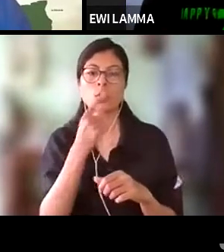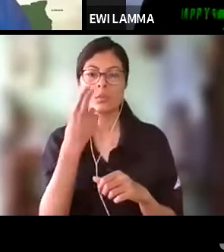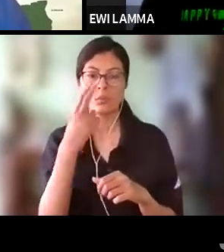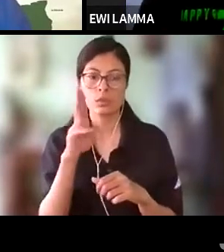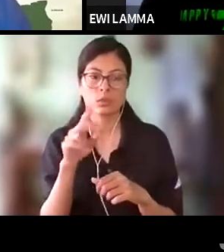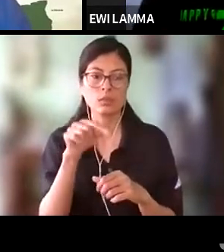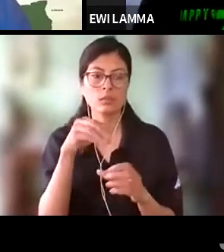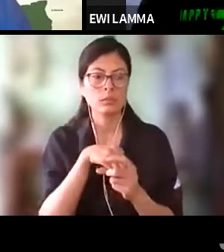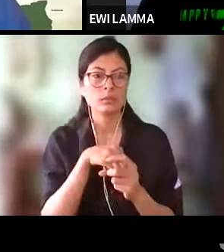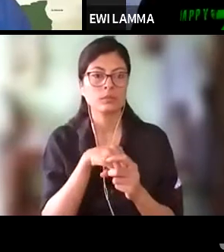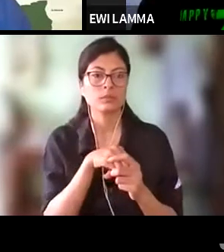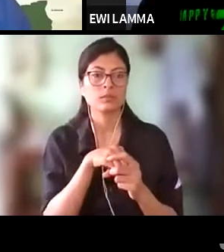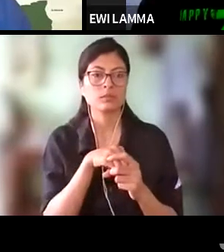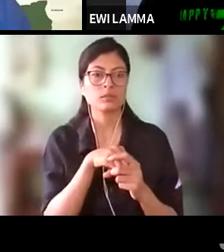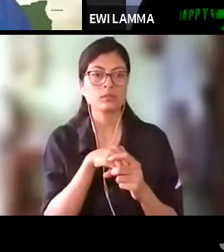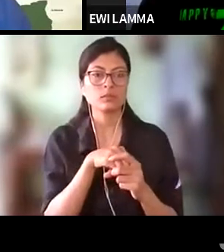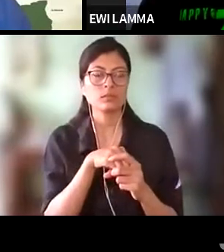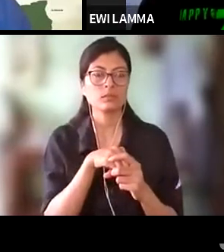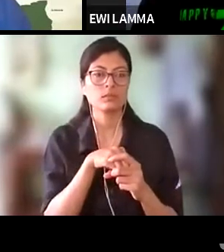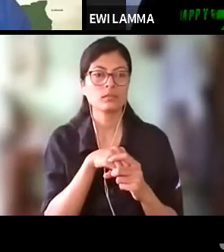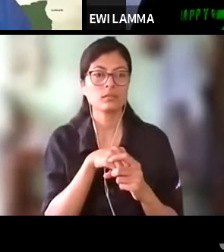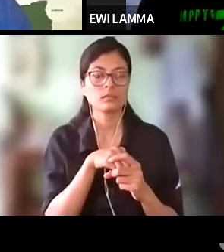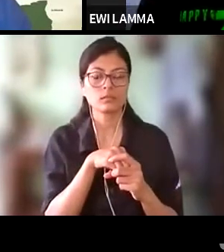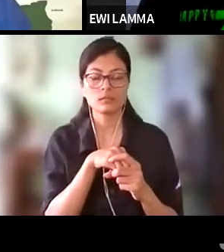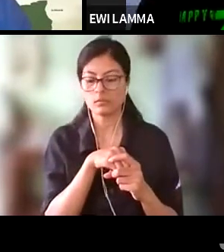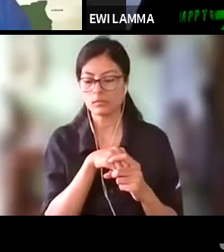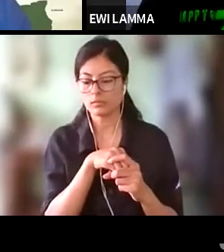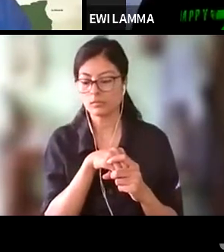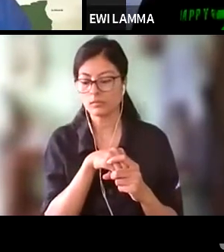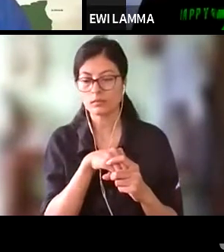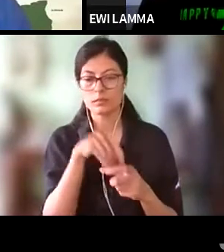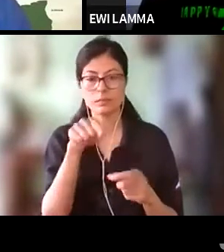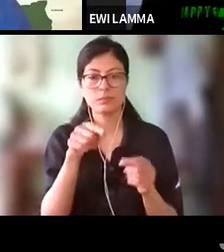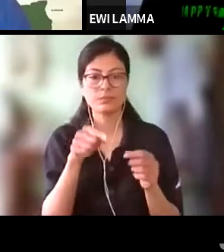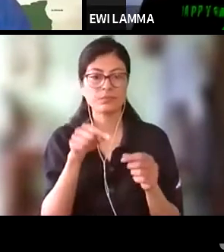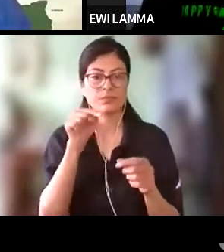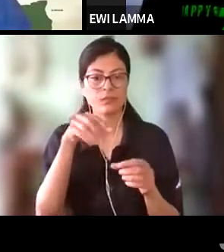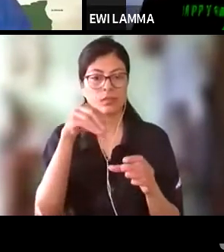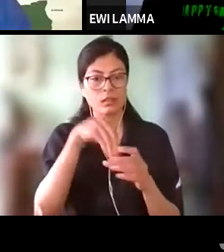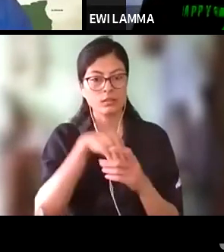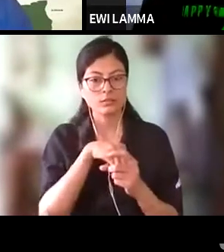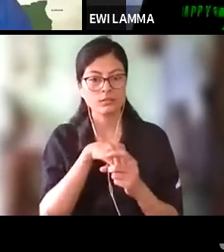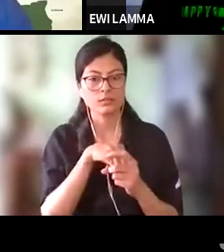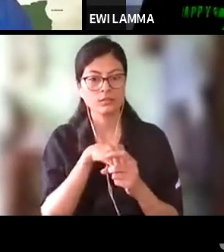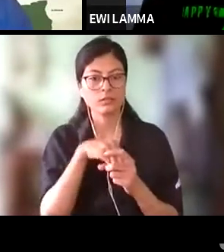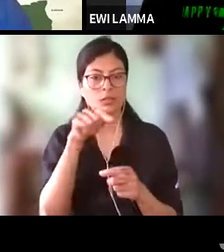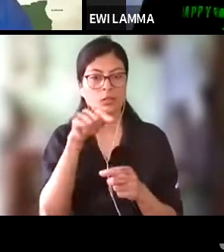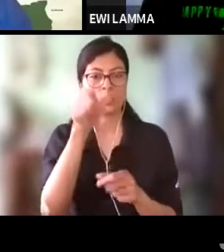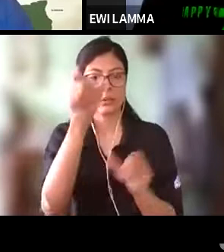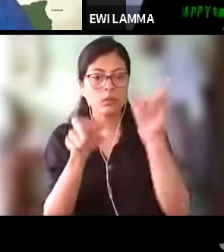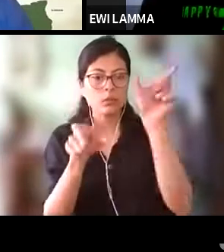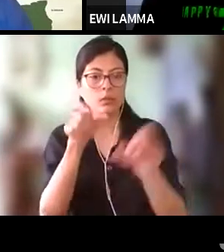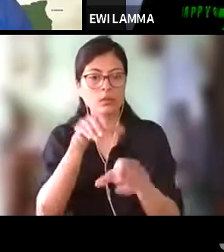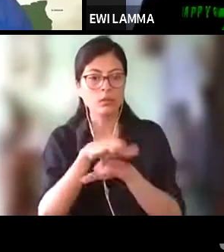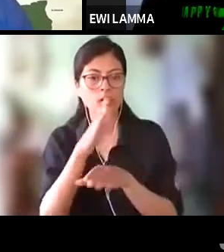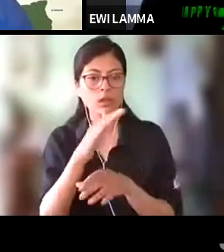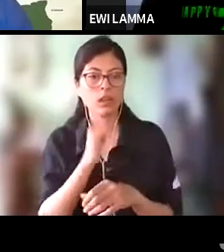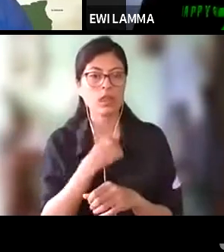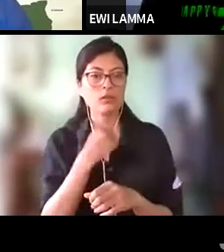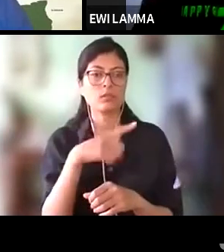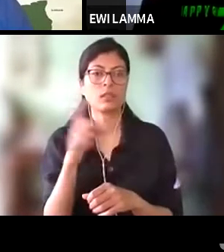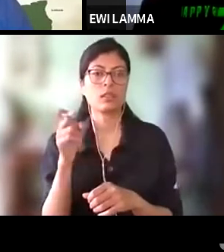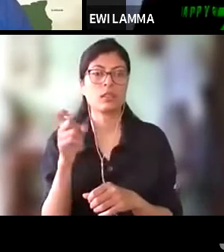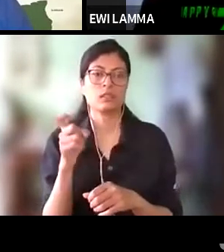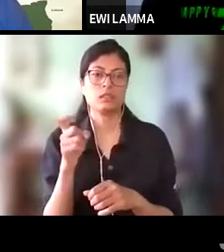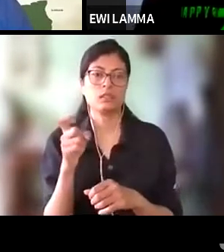trying to, you know, find an alternate place where they're able to settle and, you know, create opportunities for themselves and their families. And to hear remarks like those, it just shows